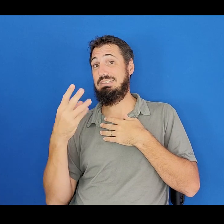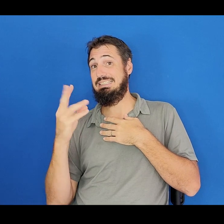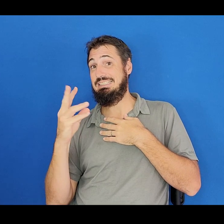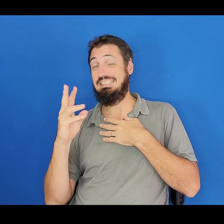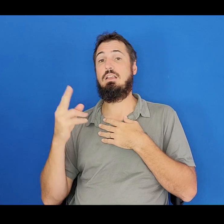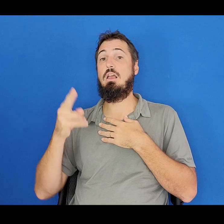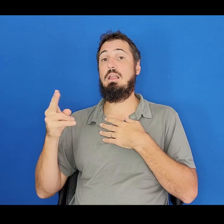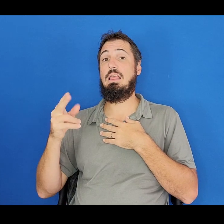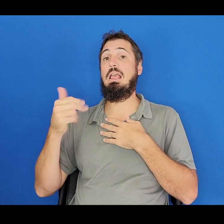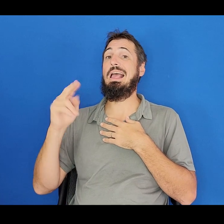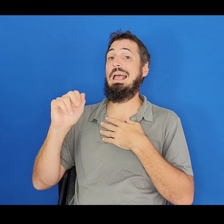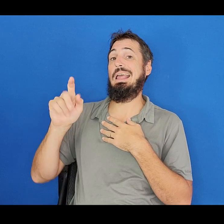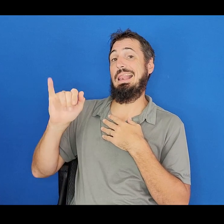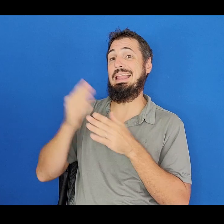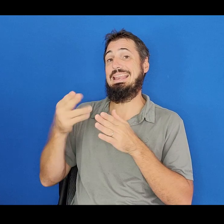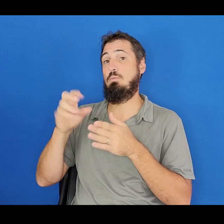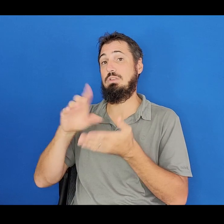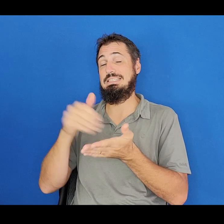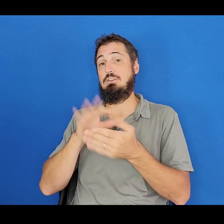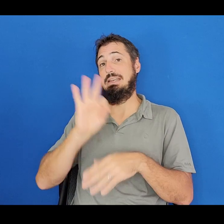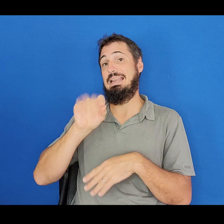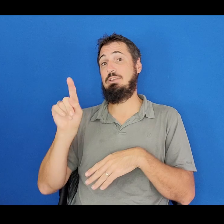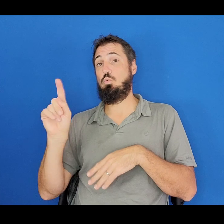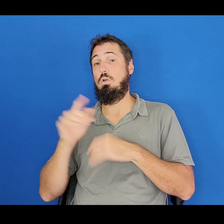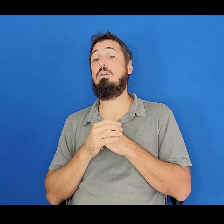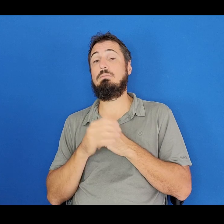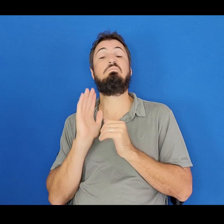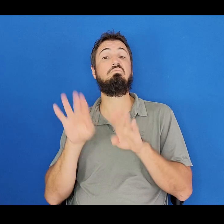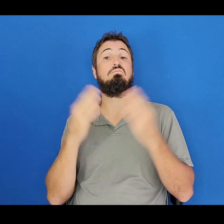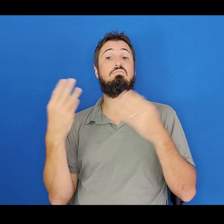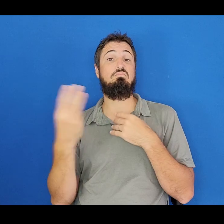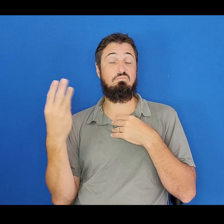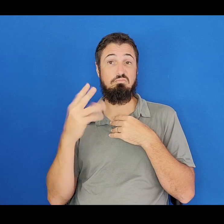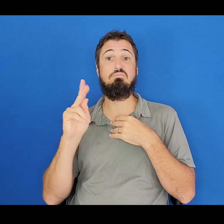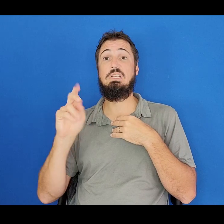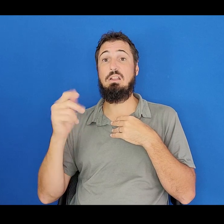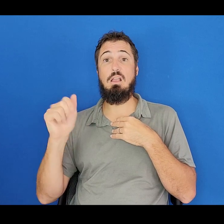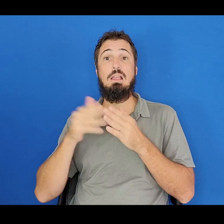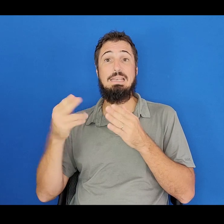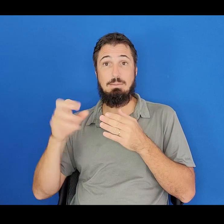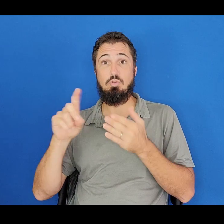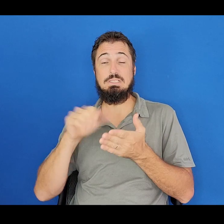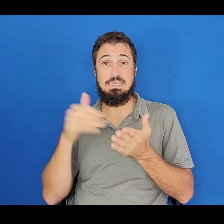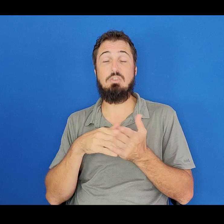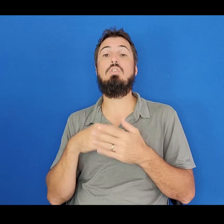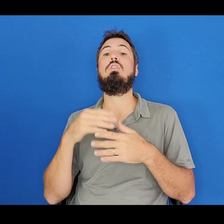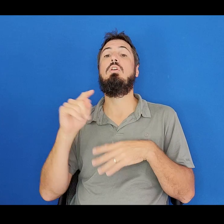Hanalei Neighborhood Center from 9 a.m. to 1 p.m. It is also open Wednesdays at the Kikaha Neighborhood